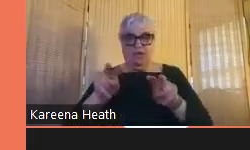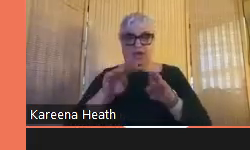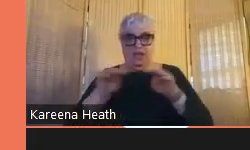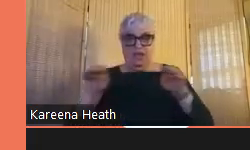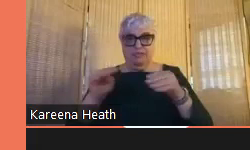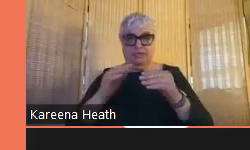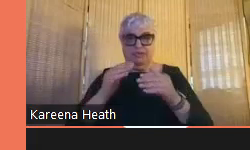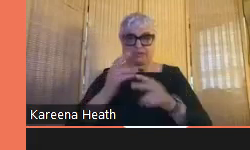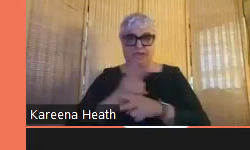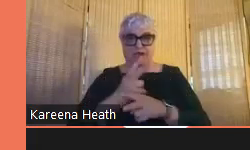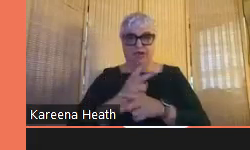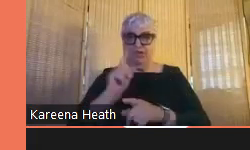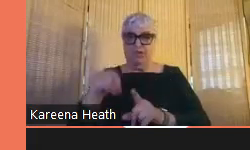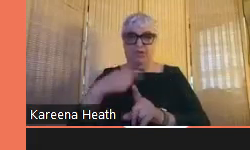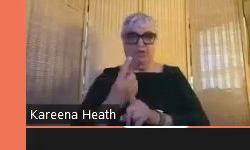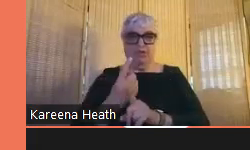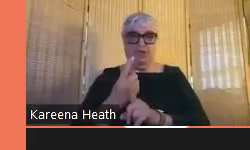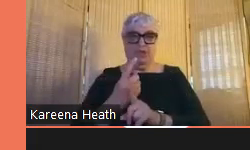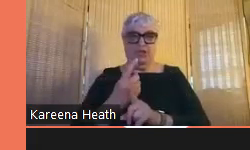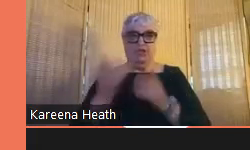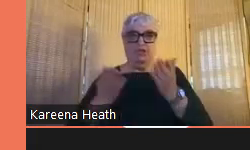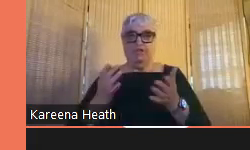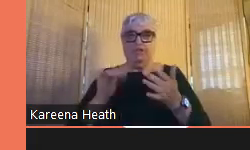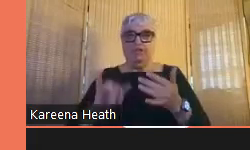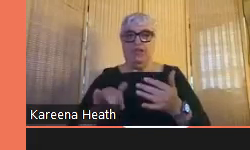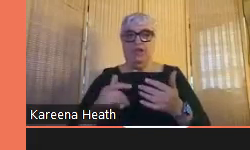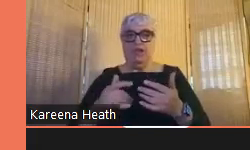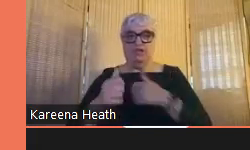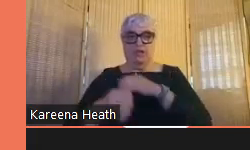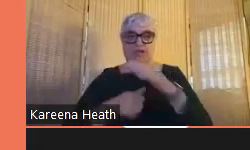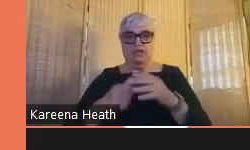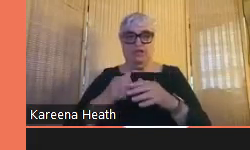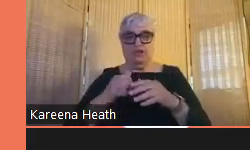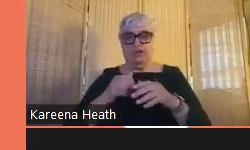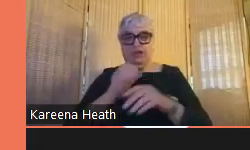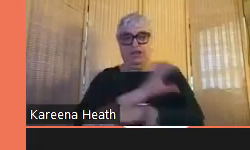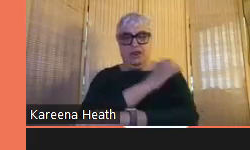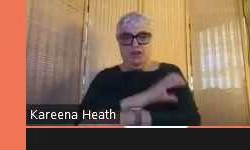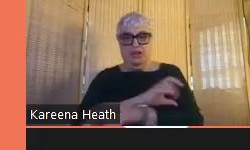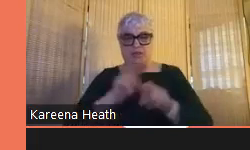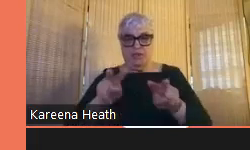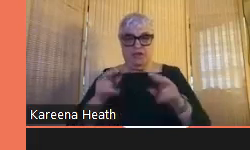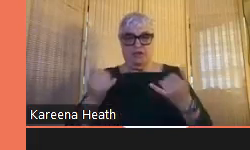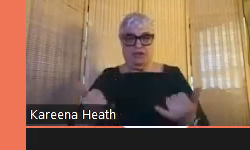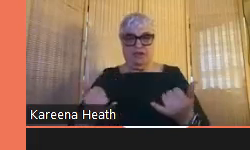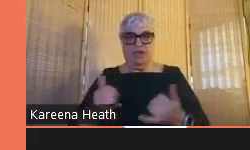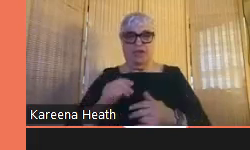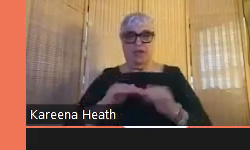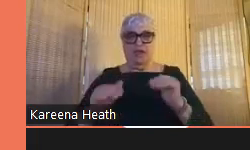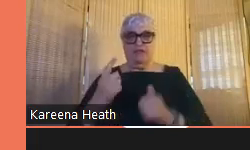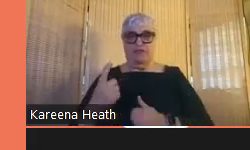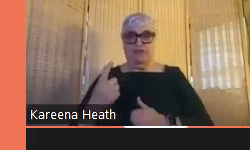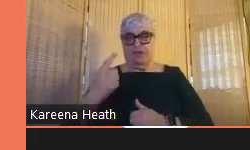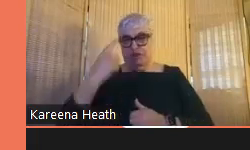means. The only service that currently lives under clinically monitored as of today are level 1 mental